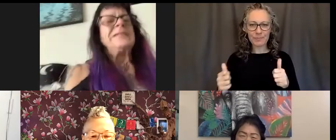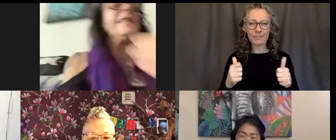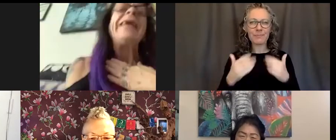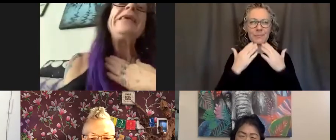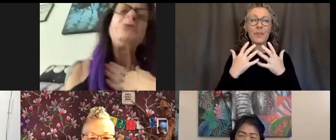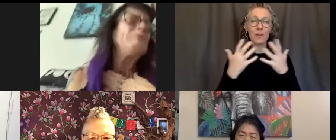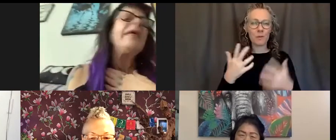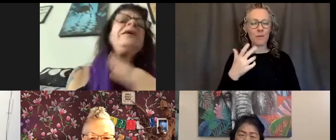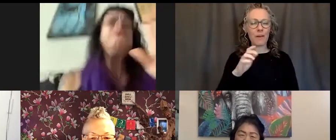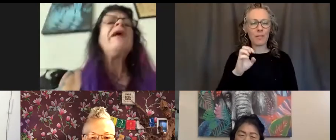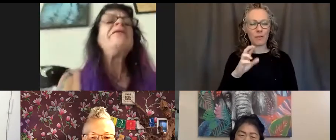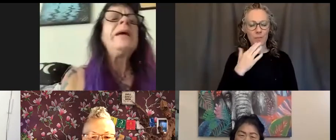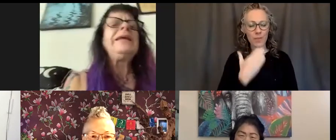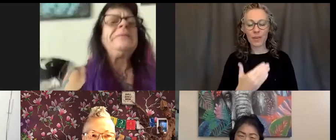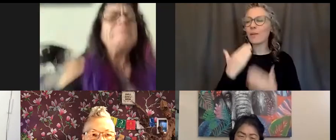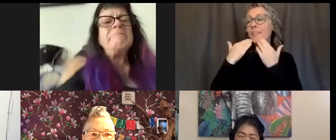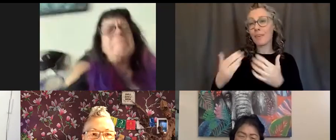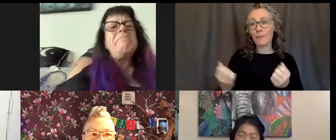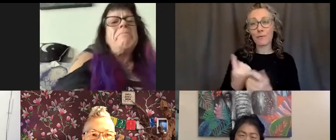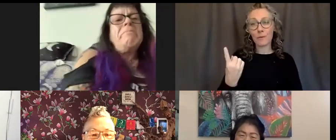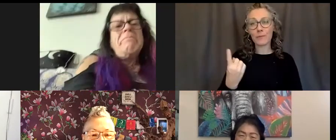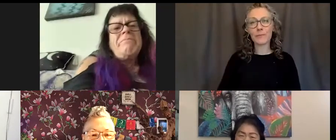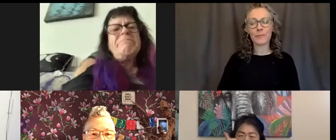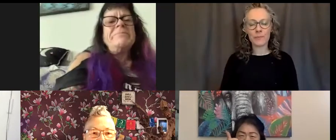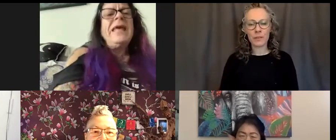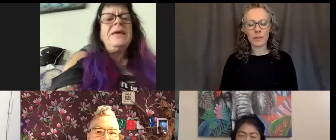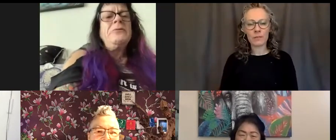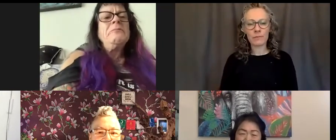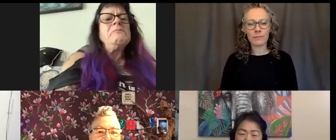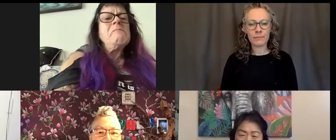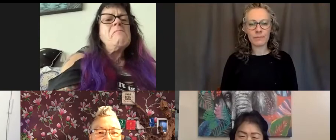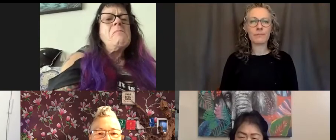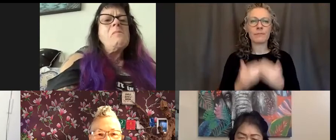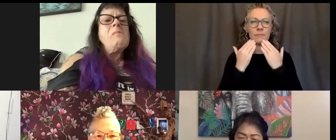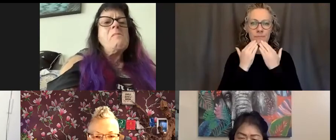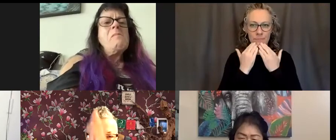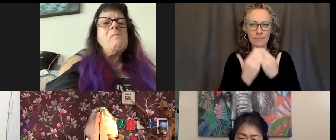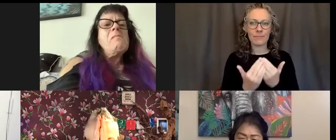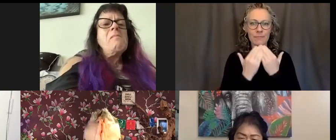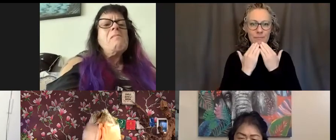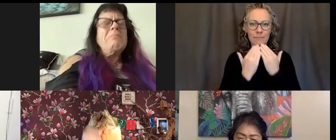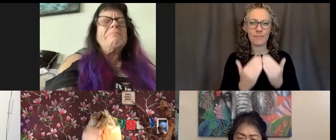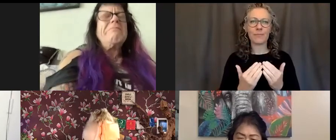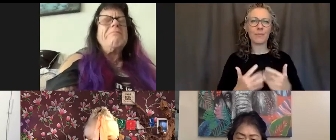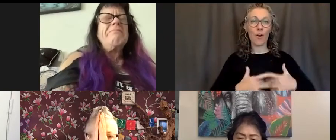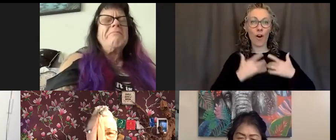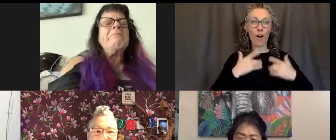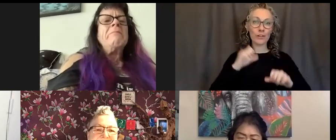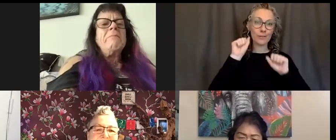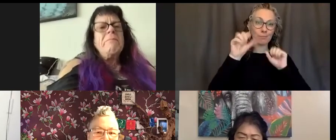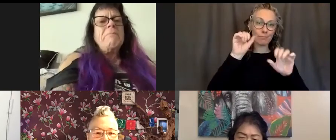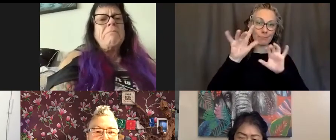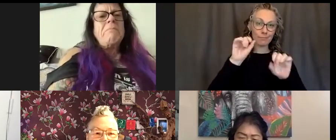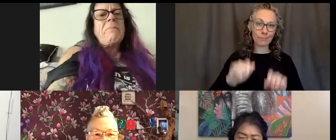Heather. Thank you, everybody. Thank you. Yeah, you're getting hearts. You can see everybody, but you're getting hearts